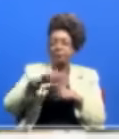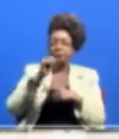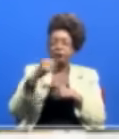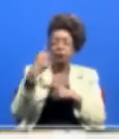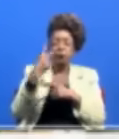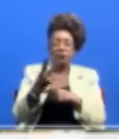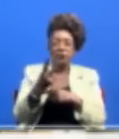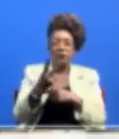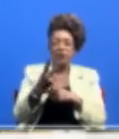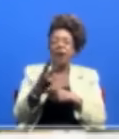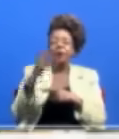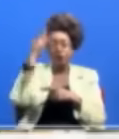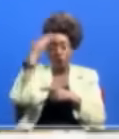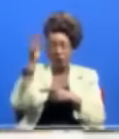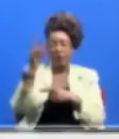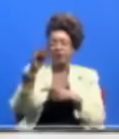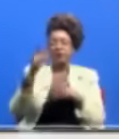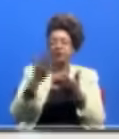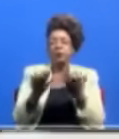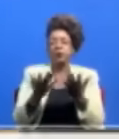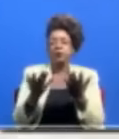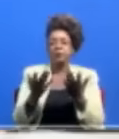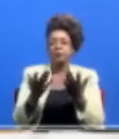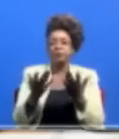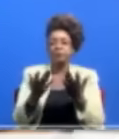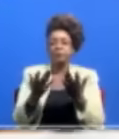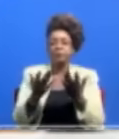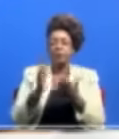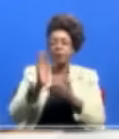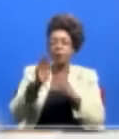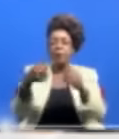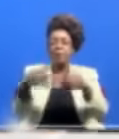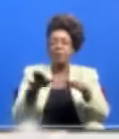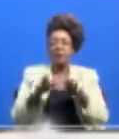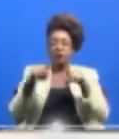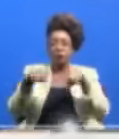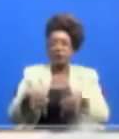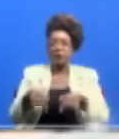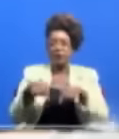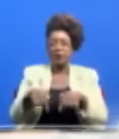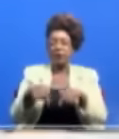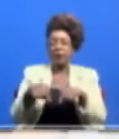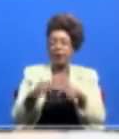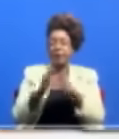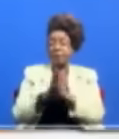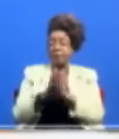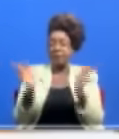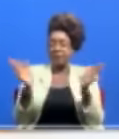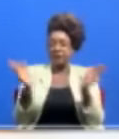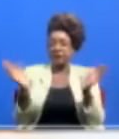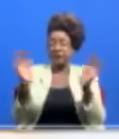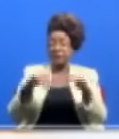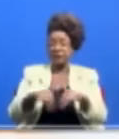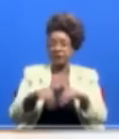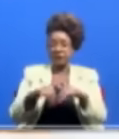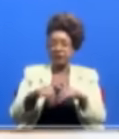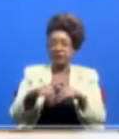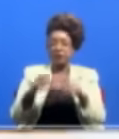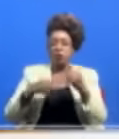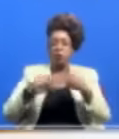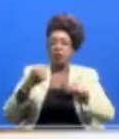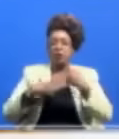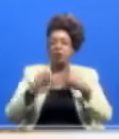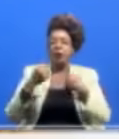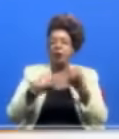Ungemwona Jafesh Mali, unajua Kevin ako hapo. Hakizimana was buried today at the Rusororo Public Cemetery in Kigali, Rwanda,